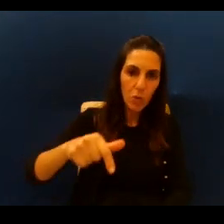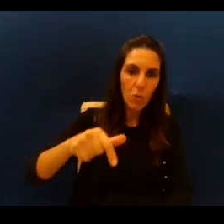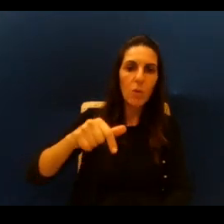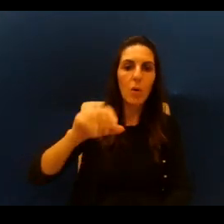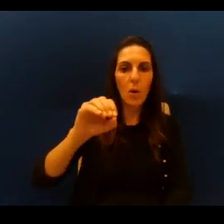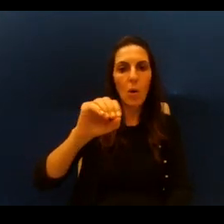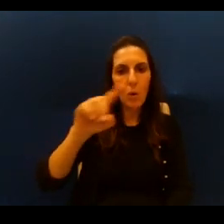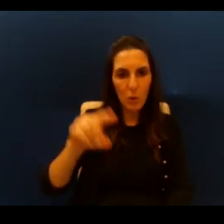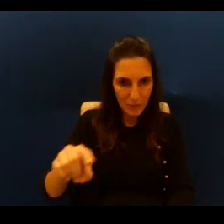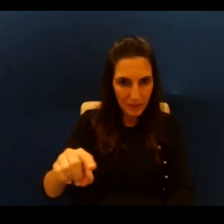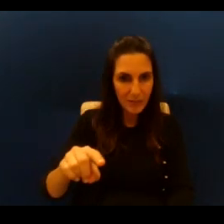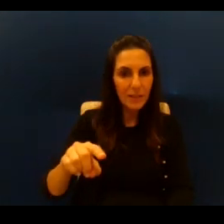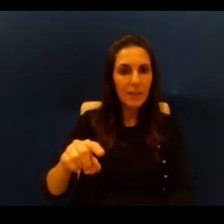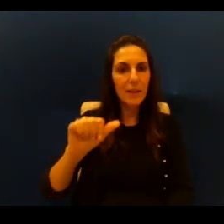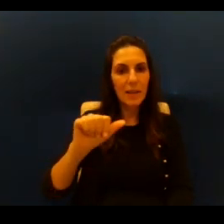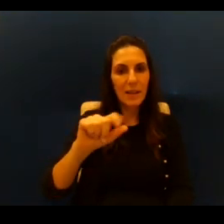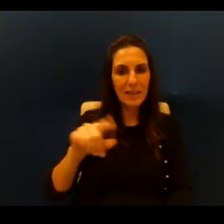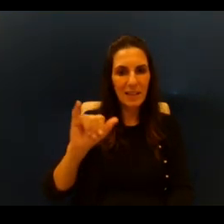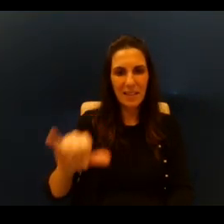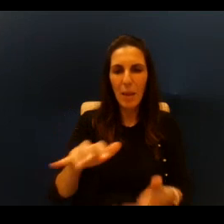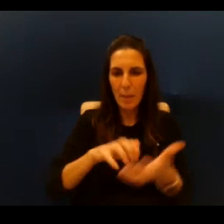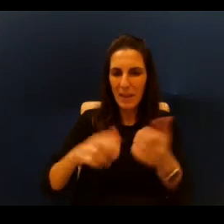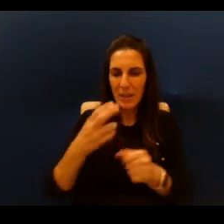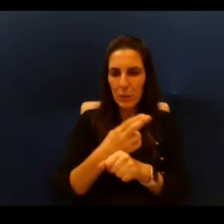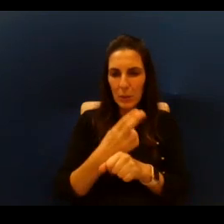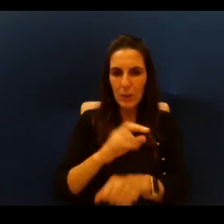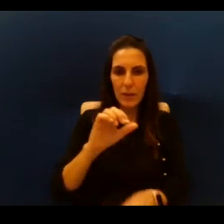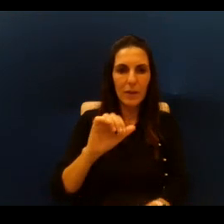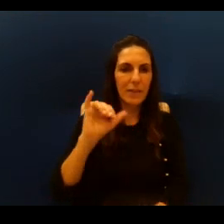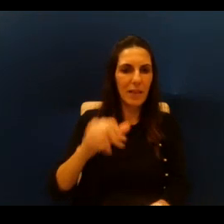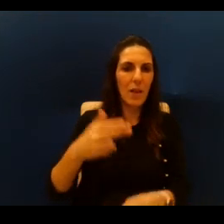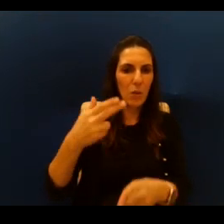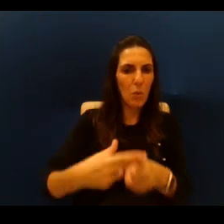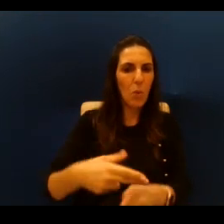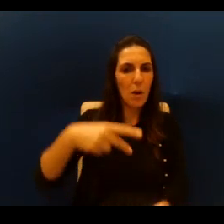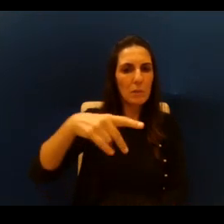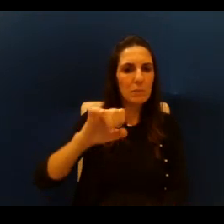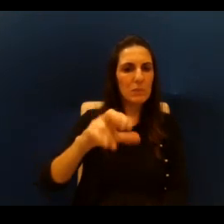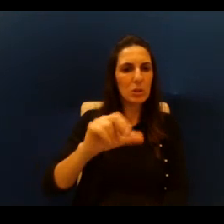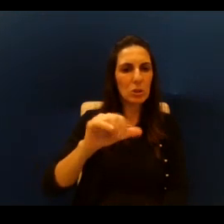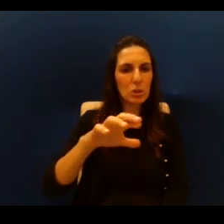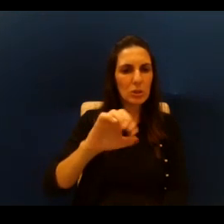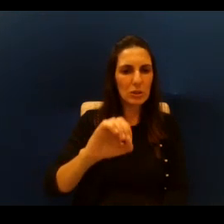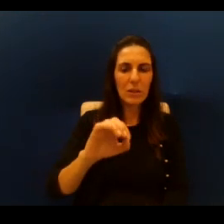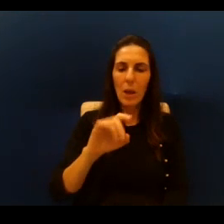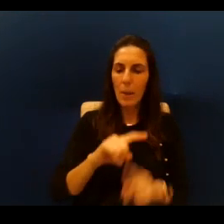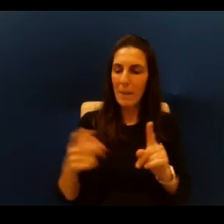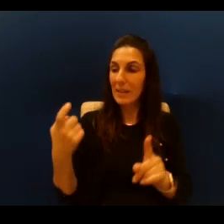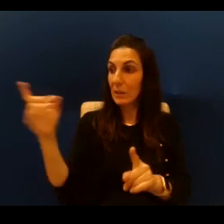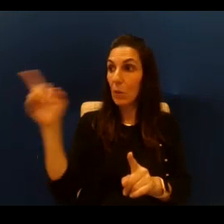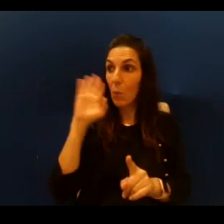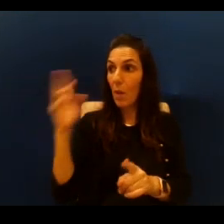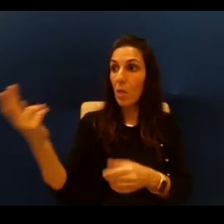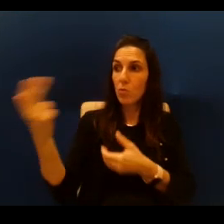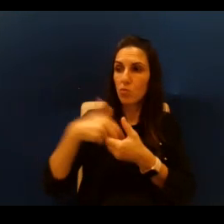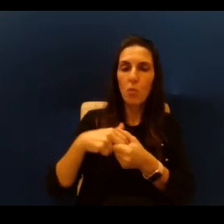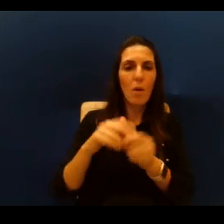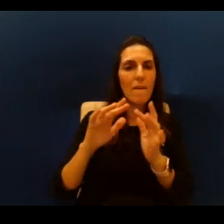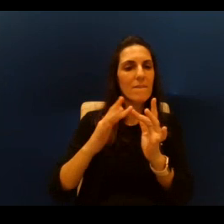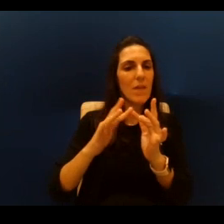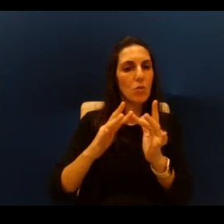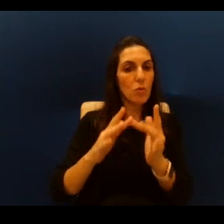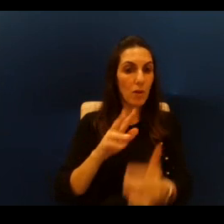150 North Federal Highway Mixed Use Project, aka the Piers. And I was informed that they'll be joining us virtually. And Vicky,